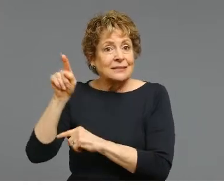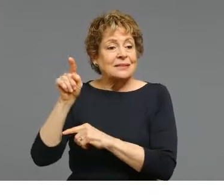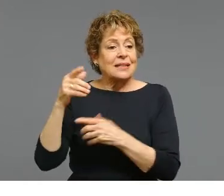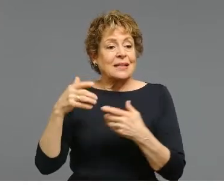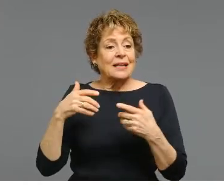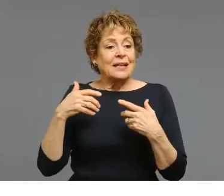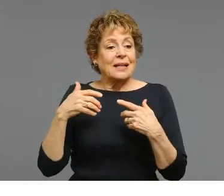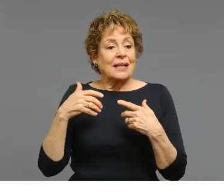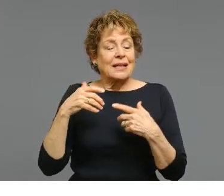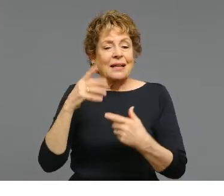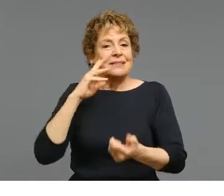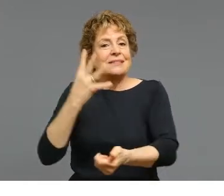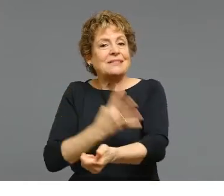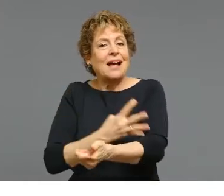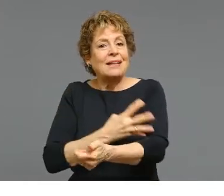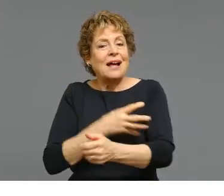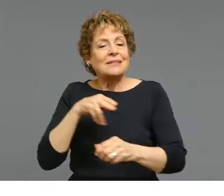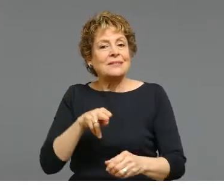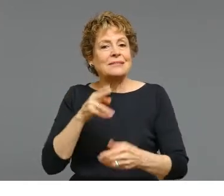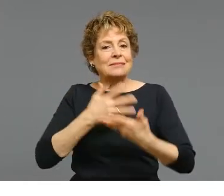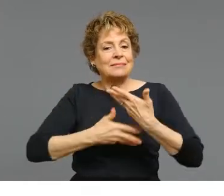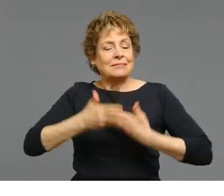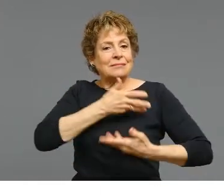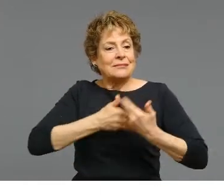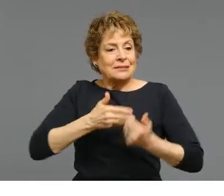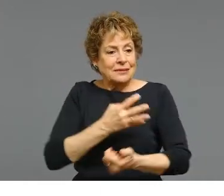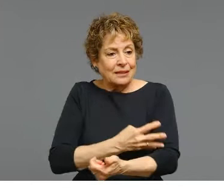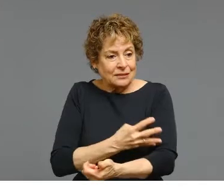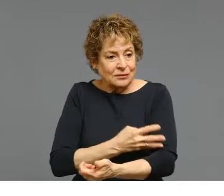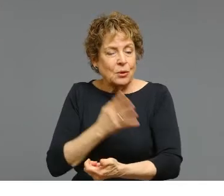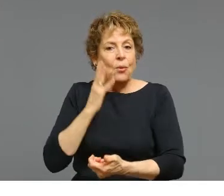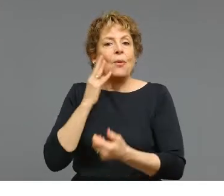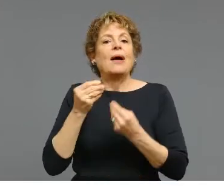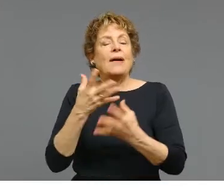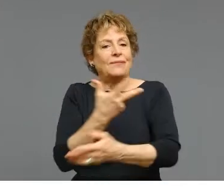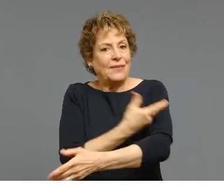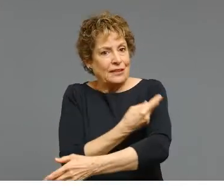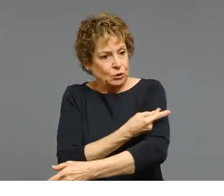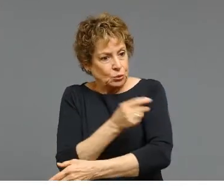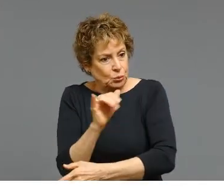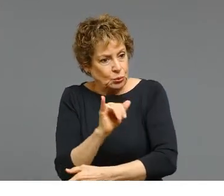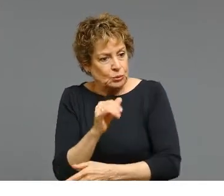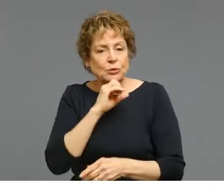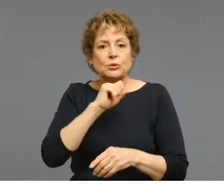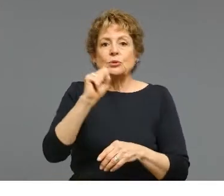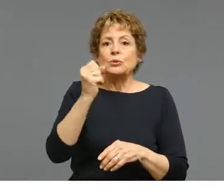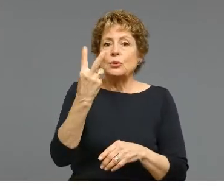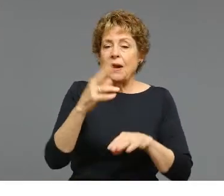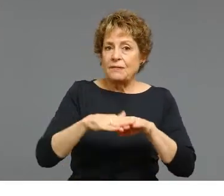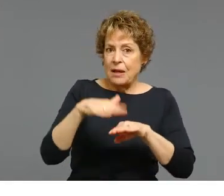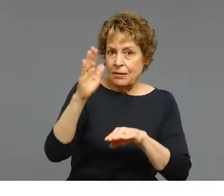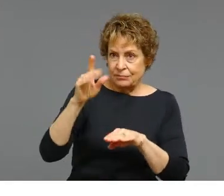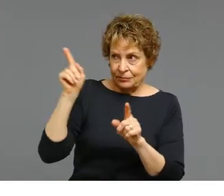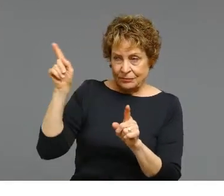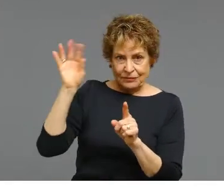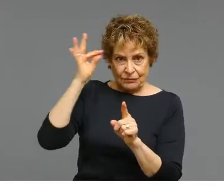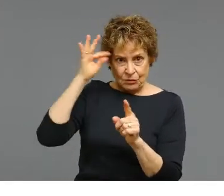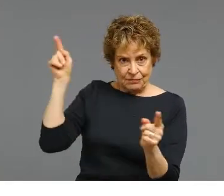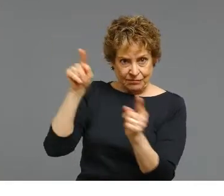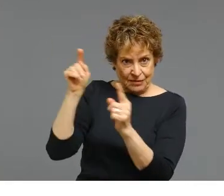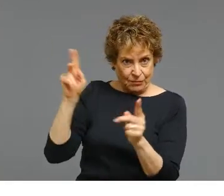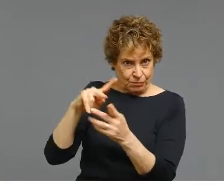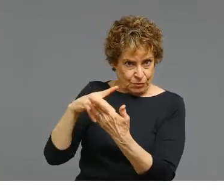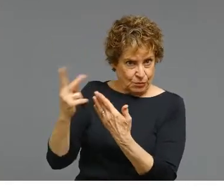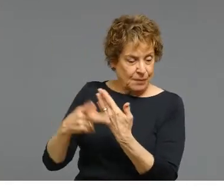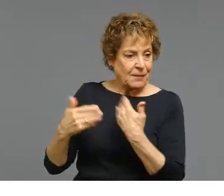down to age 12 plus if they receive the Pfizer vaccine. We would recommend that you do check with